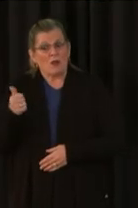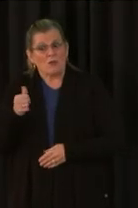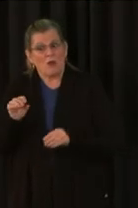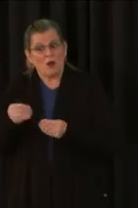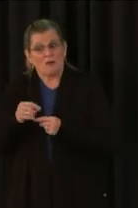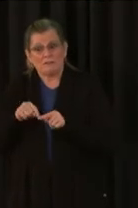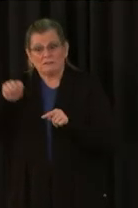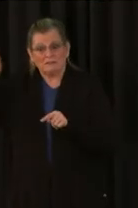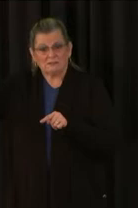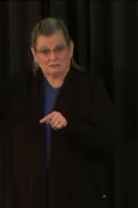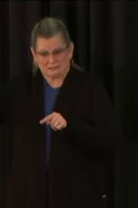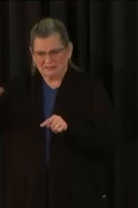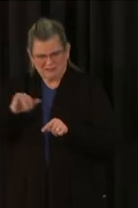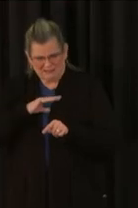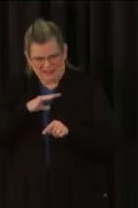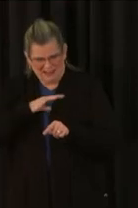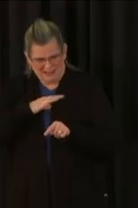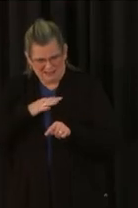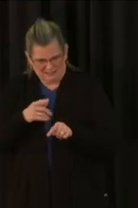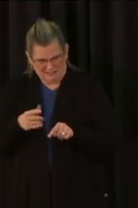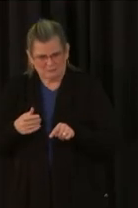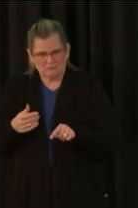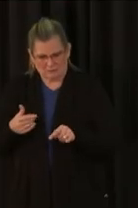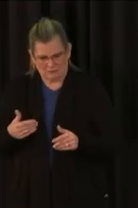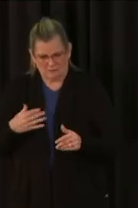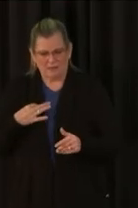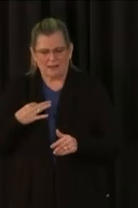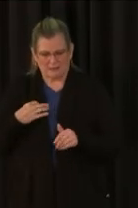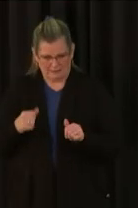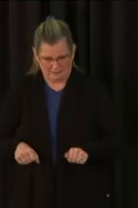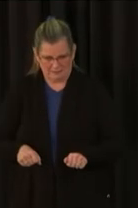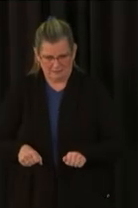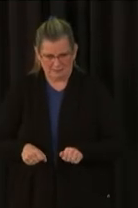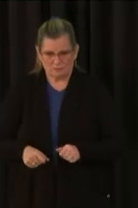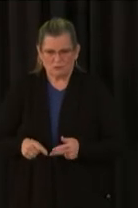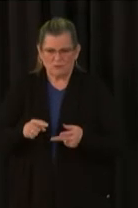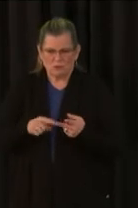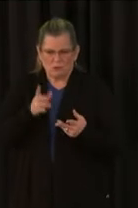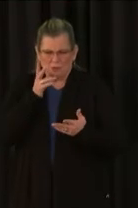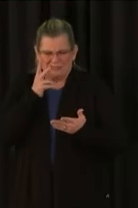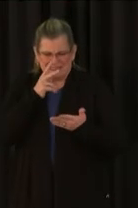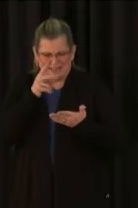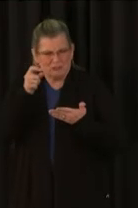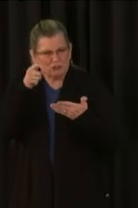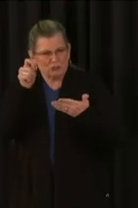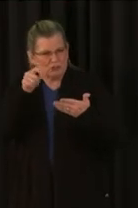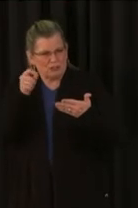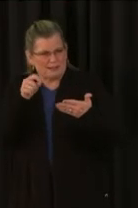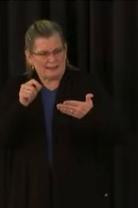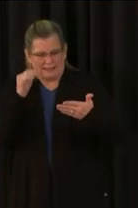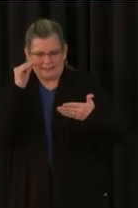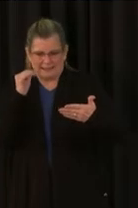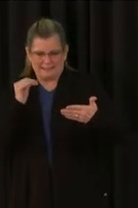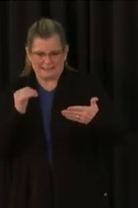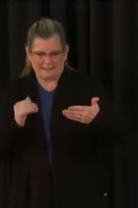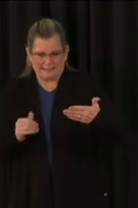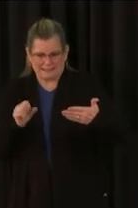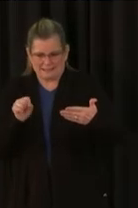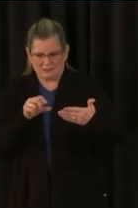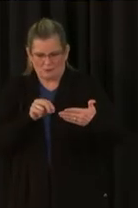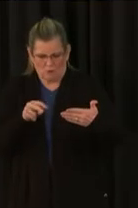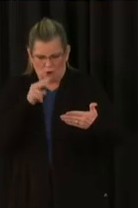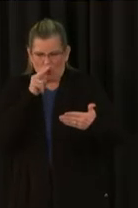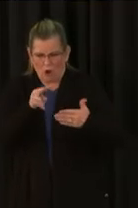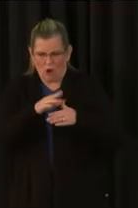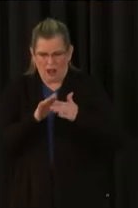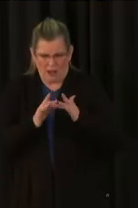but not generate any revenue until after March 17th. No, you are not. So you'll see that there are some different scenarios in here to